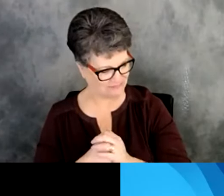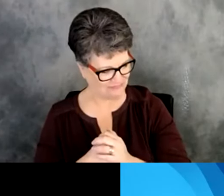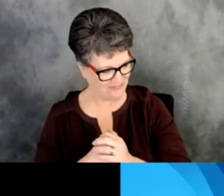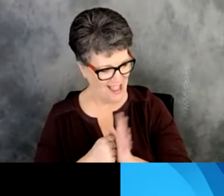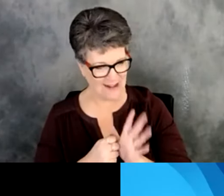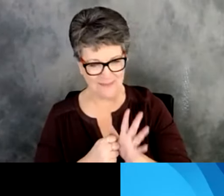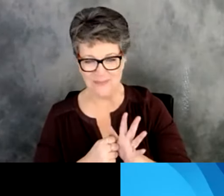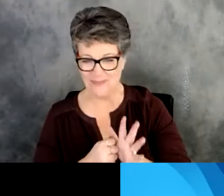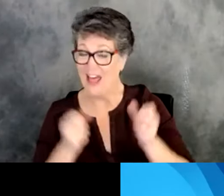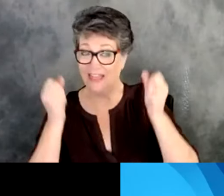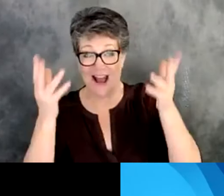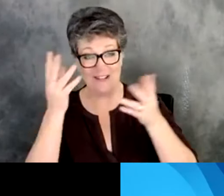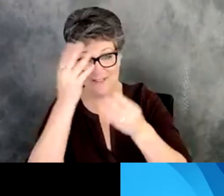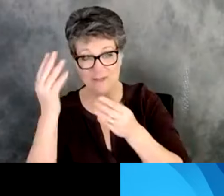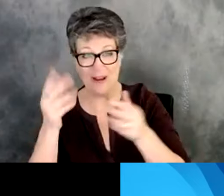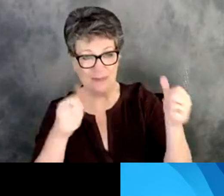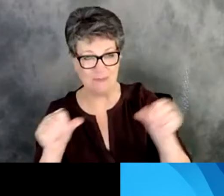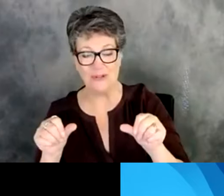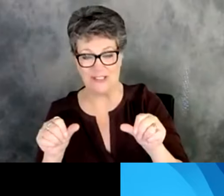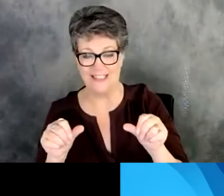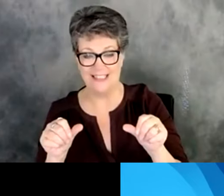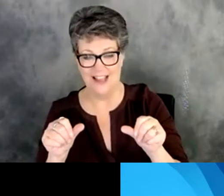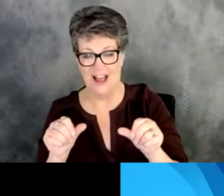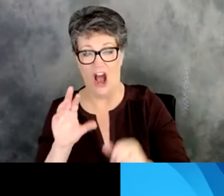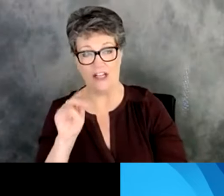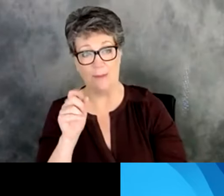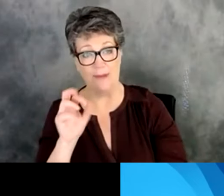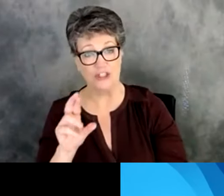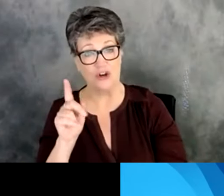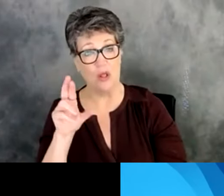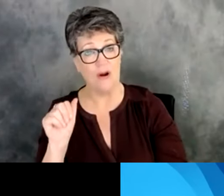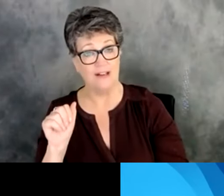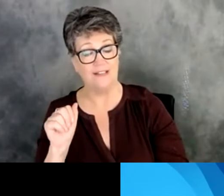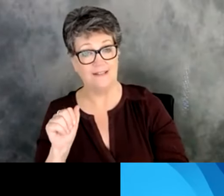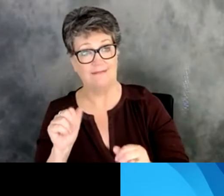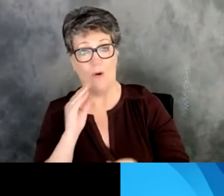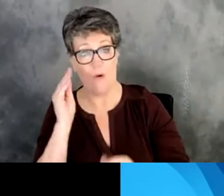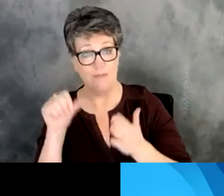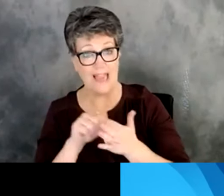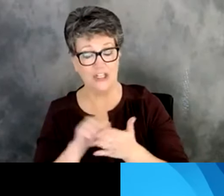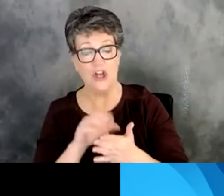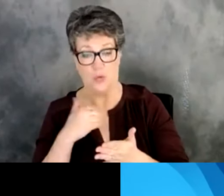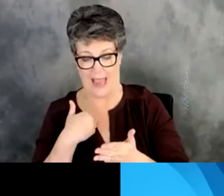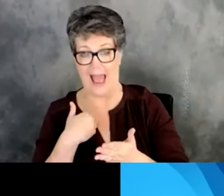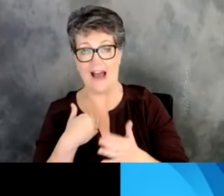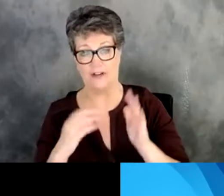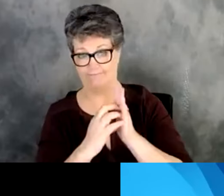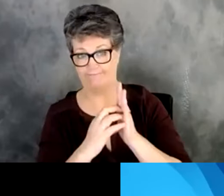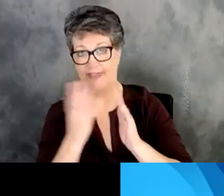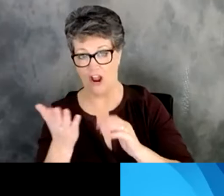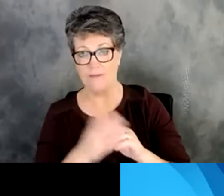There is a lot of information posted on the Commissioner Lara's homepage on the long-term insurance. We have a seat on there, as well